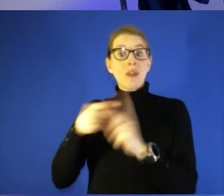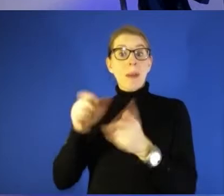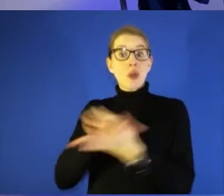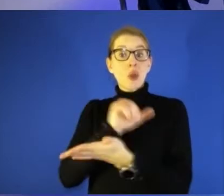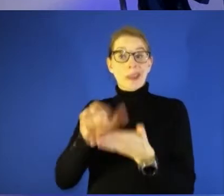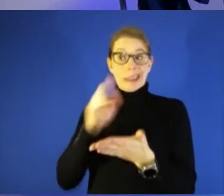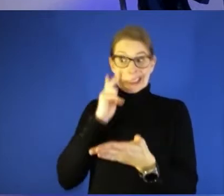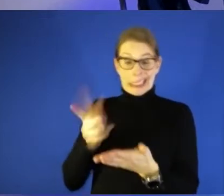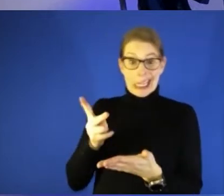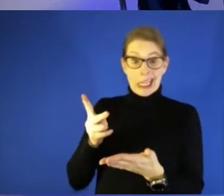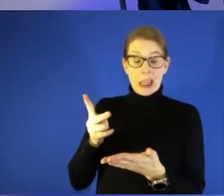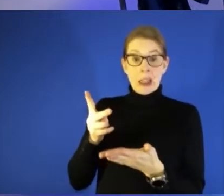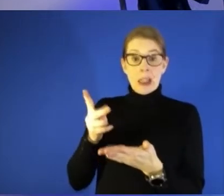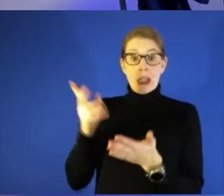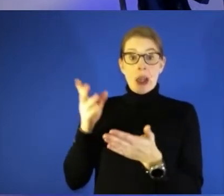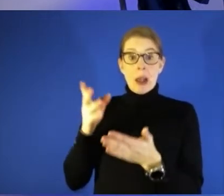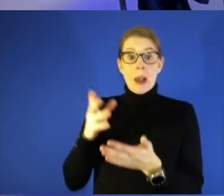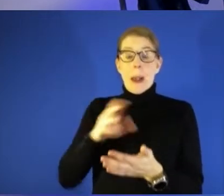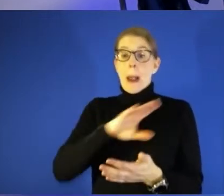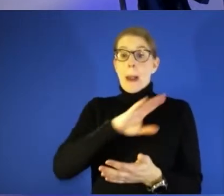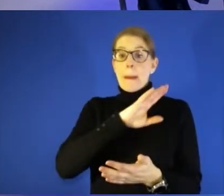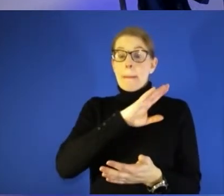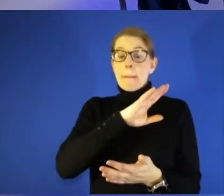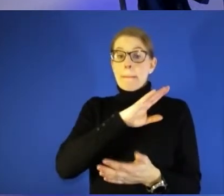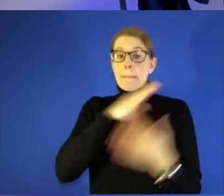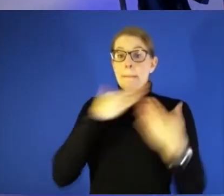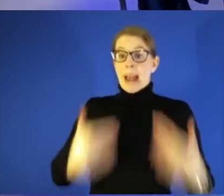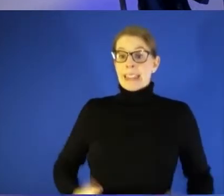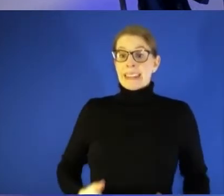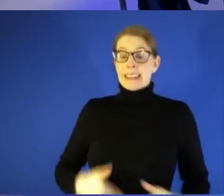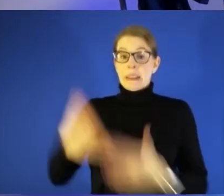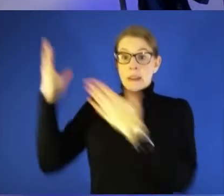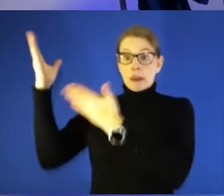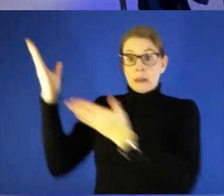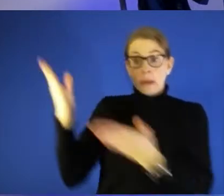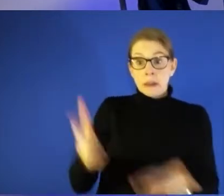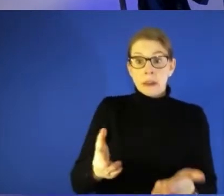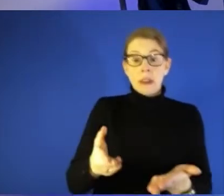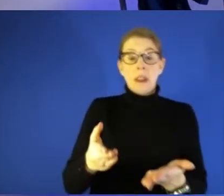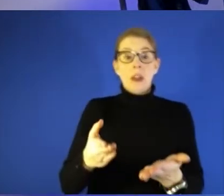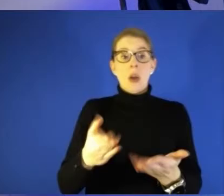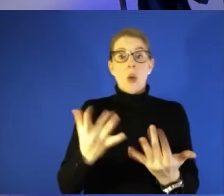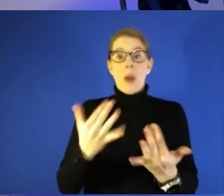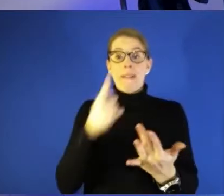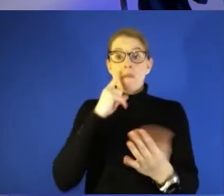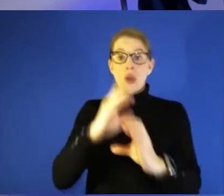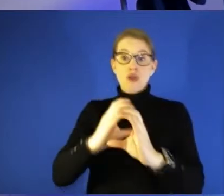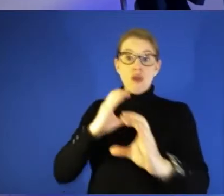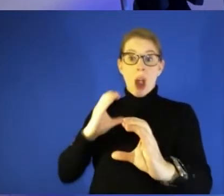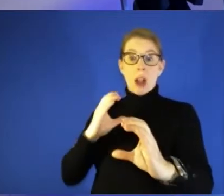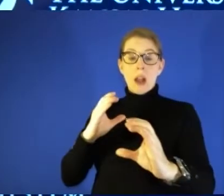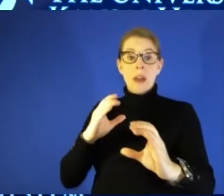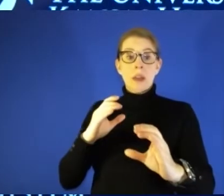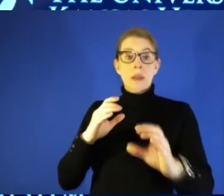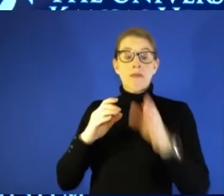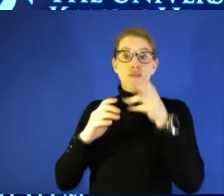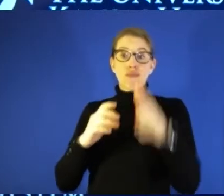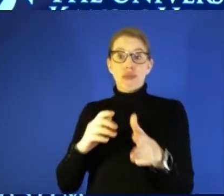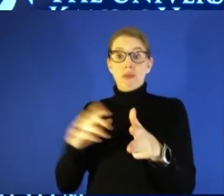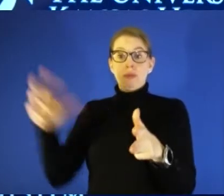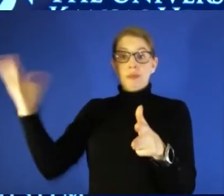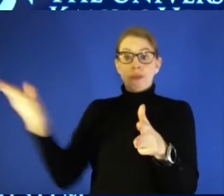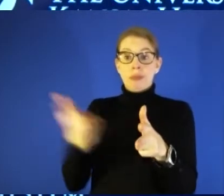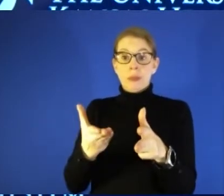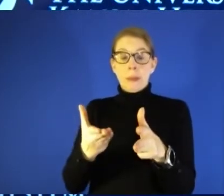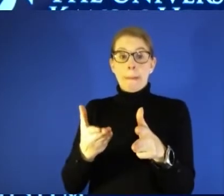them taking bodies outside to trucks waiting out on the curb. It was quite shocking. I remember that first conversation, and it really sort of set a